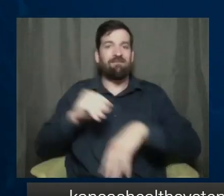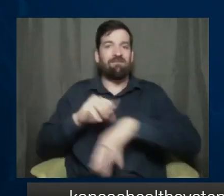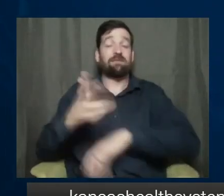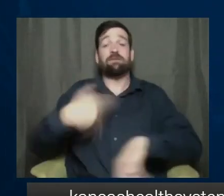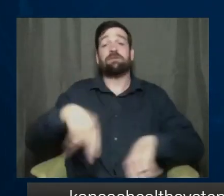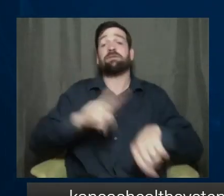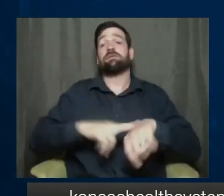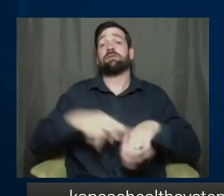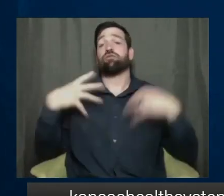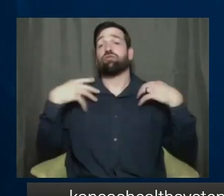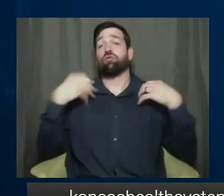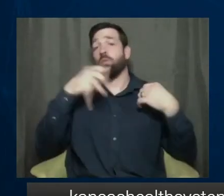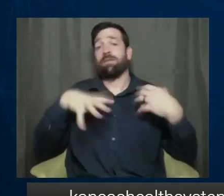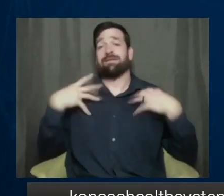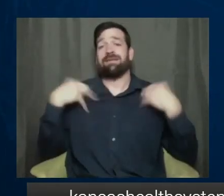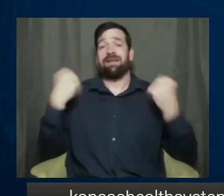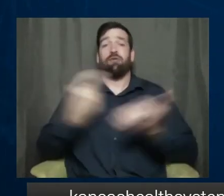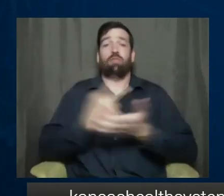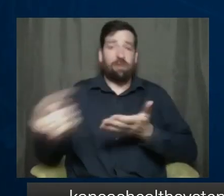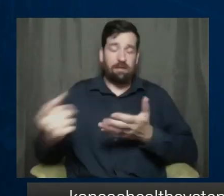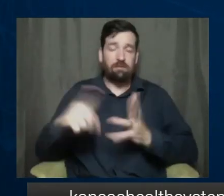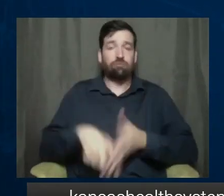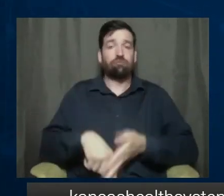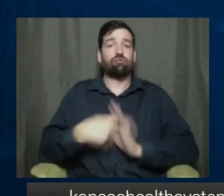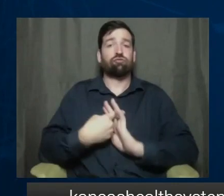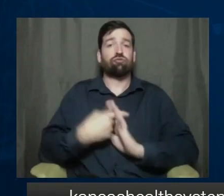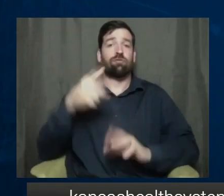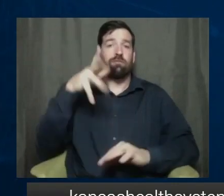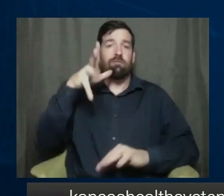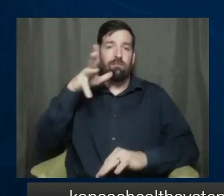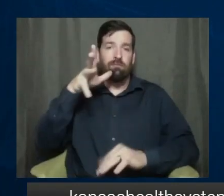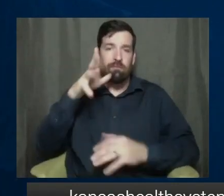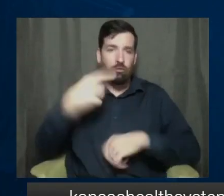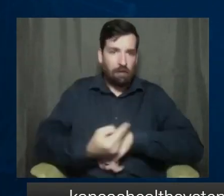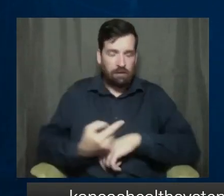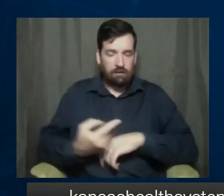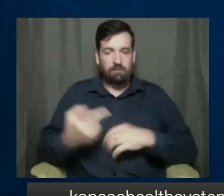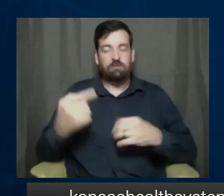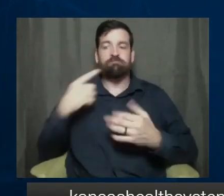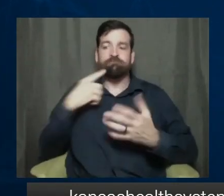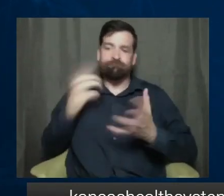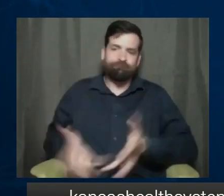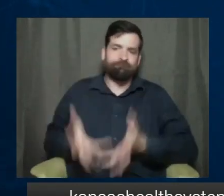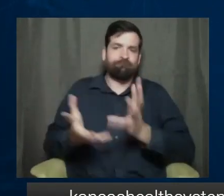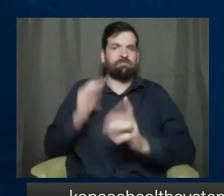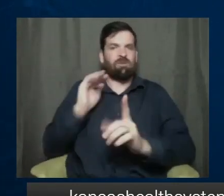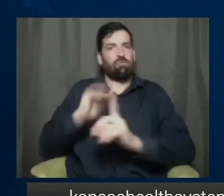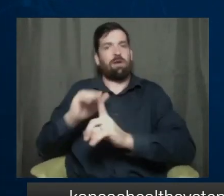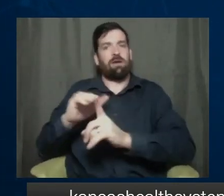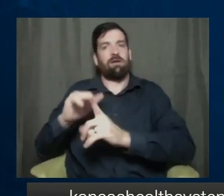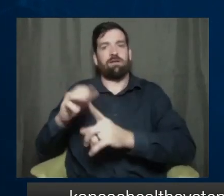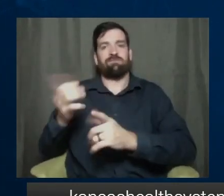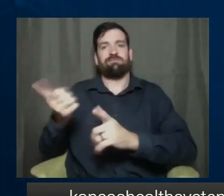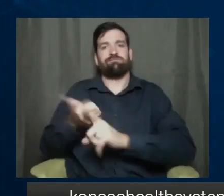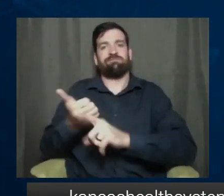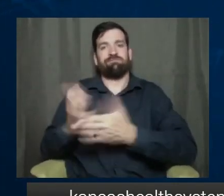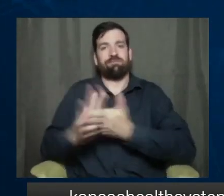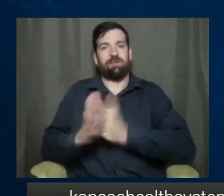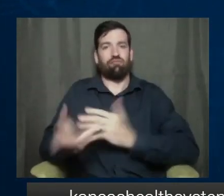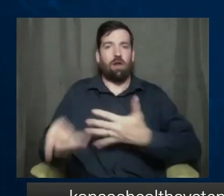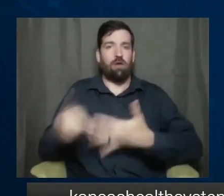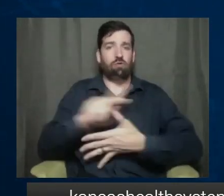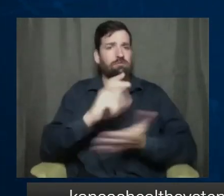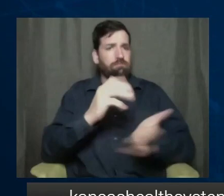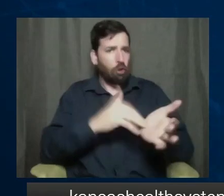starts each year on Mother's Day to encourage and remind women to make their health a priority. Doctors, we want to start with you and just talk in